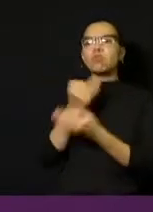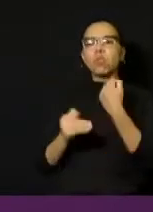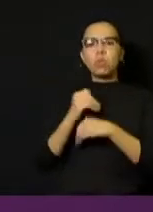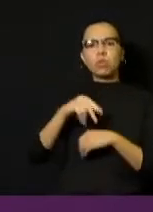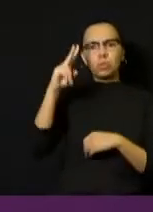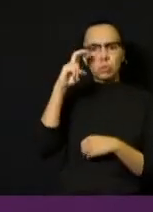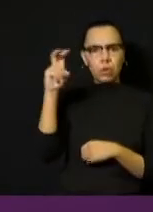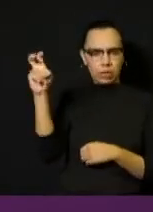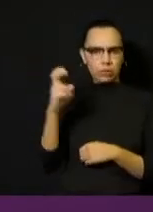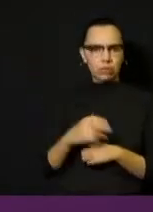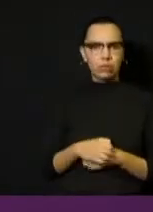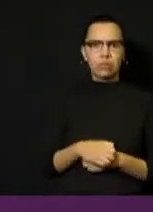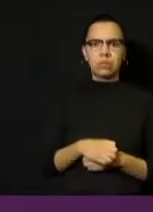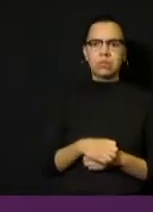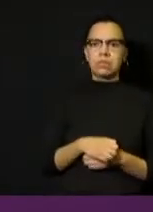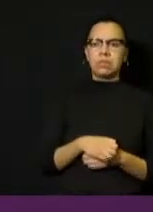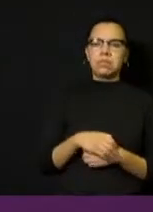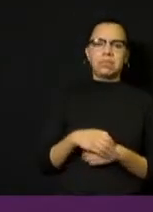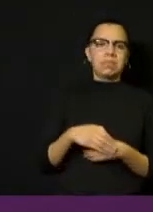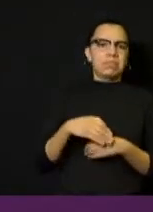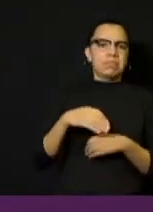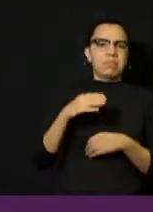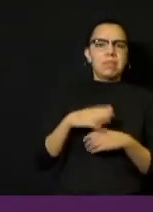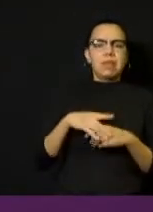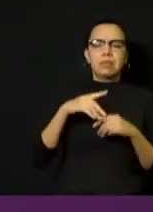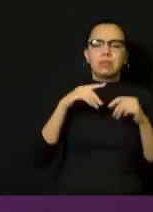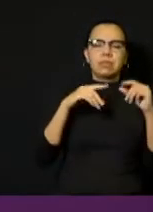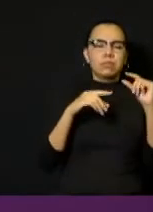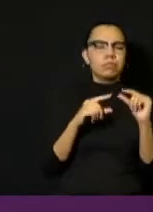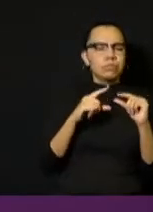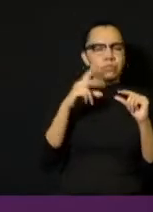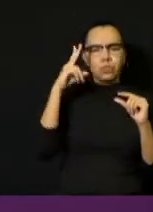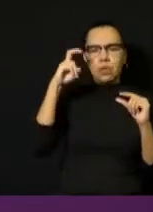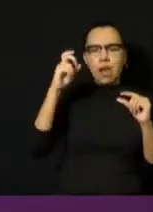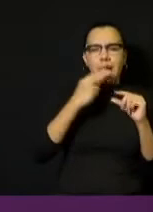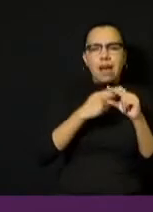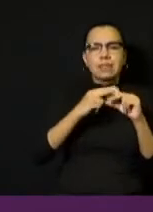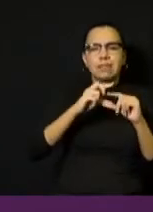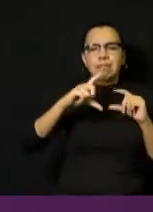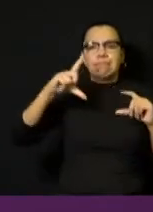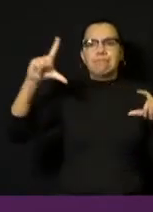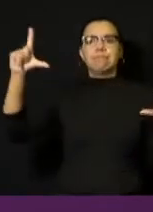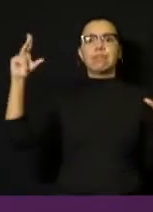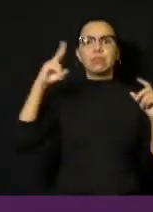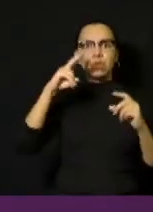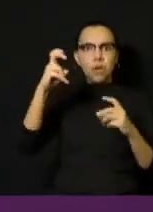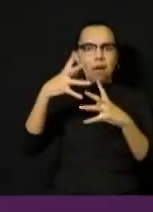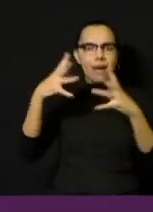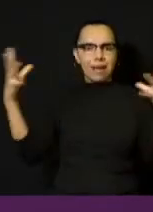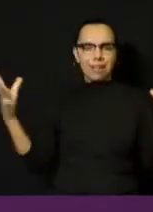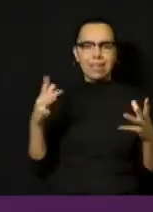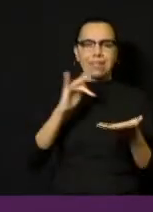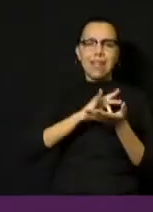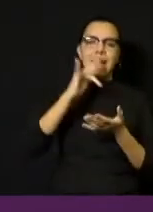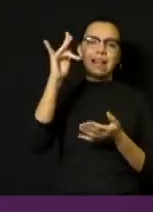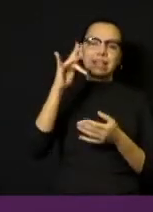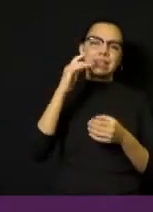dreams you dream, from the smallest one to the biggest one. Thanks,